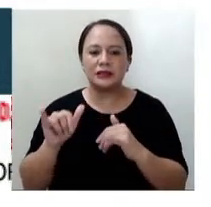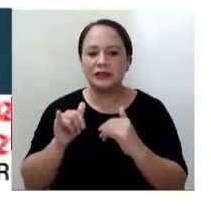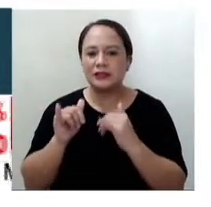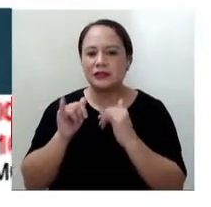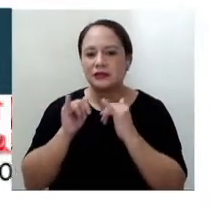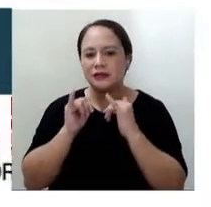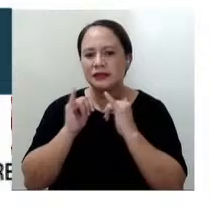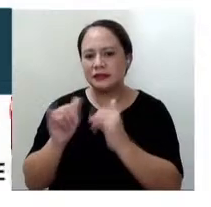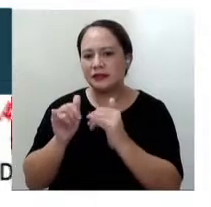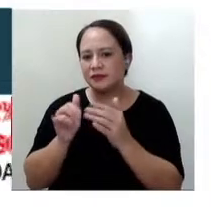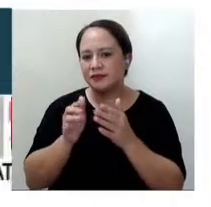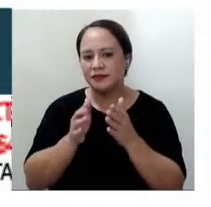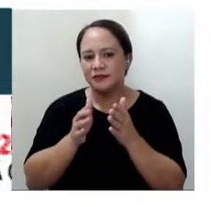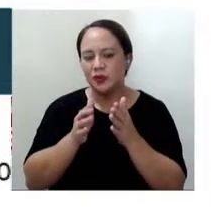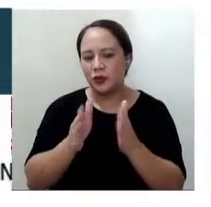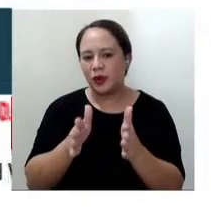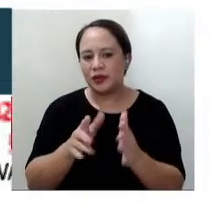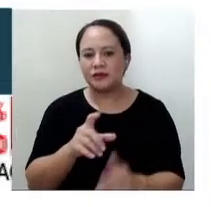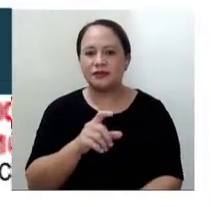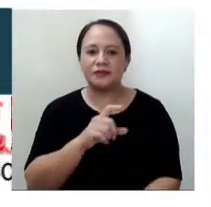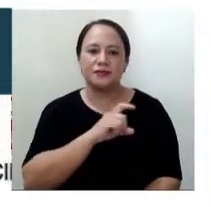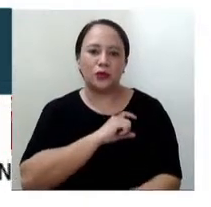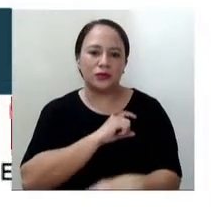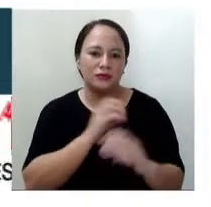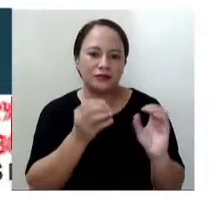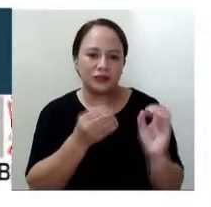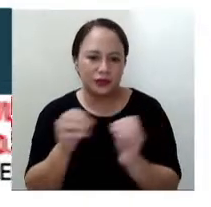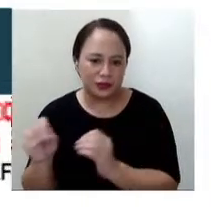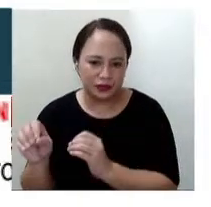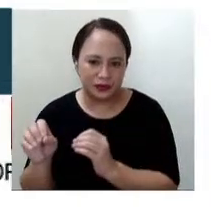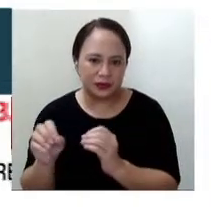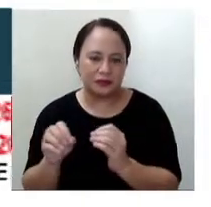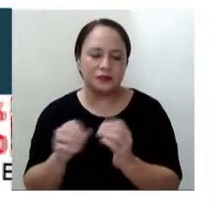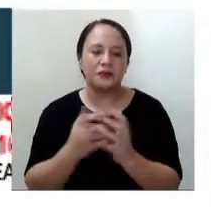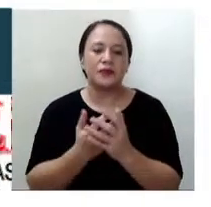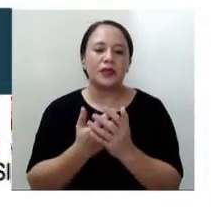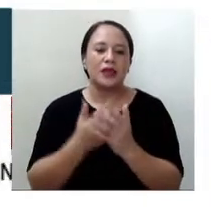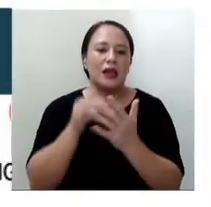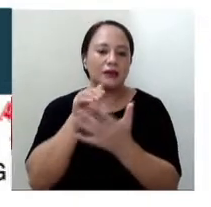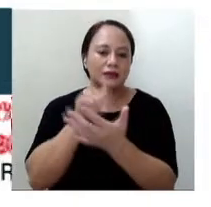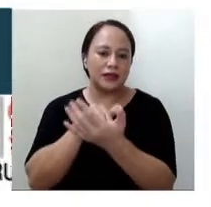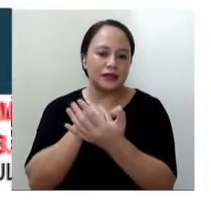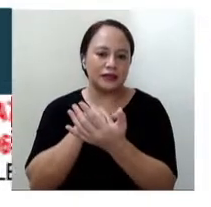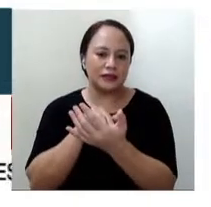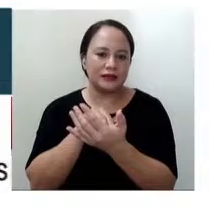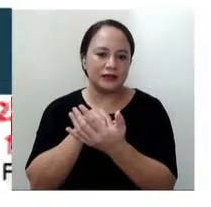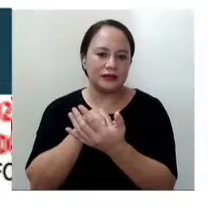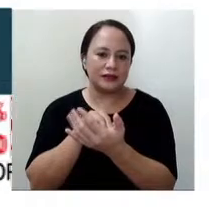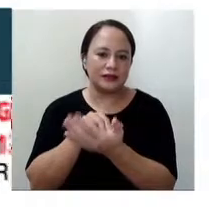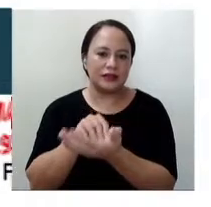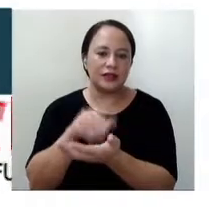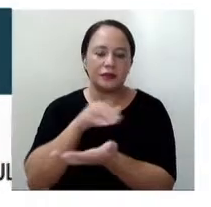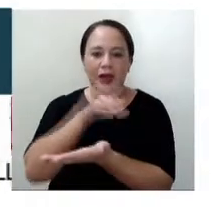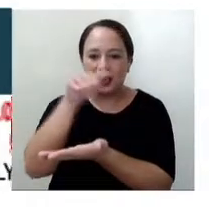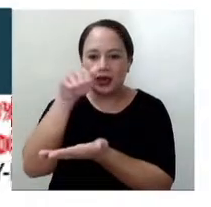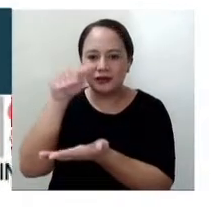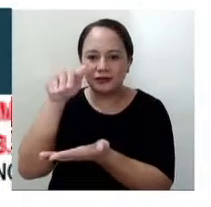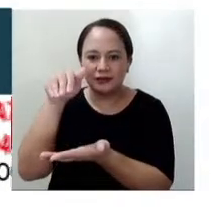raids or police type operations, military type operations against dissenters, right? Mm-hmm.